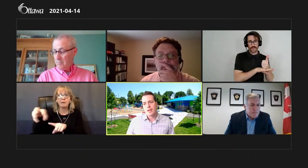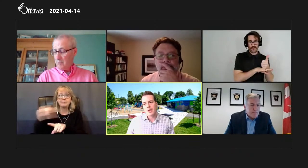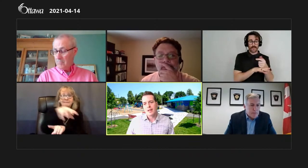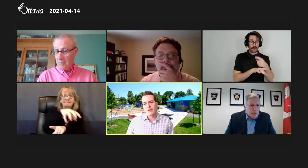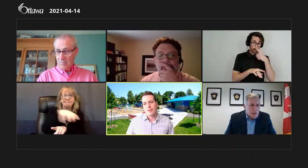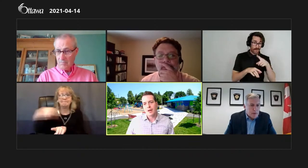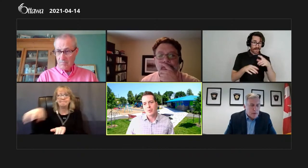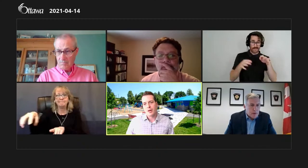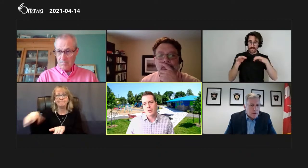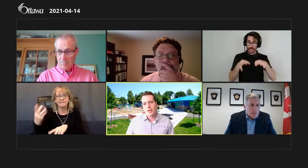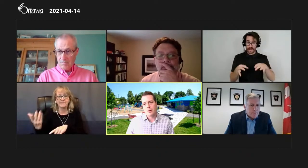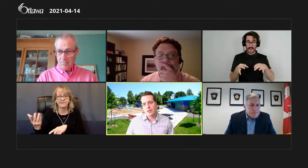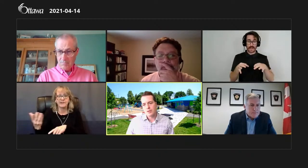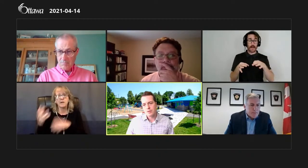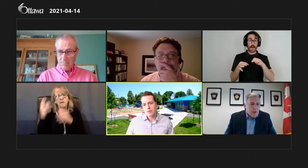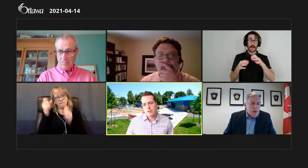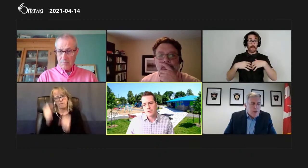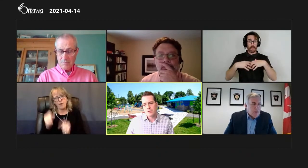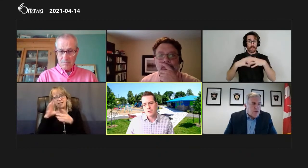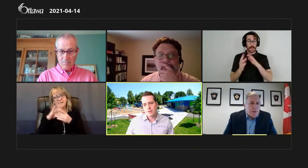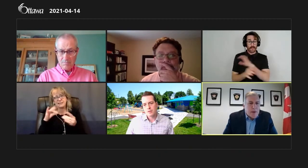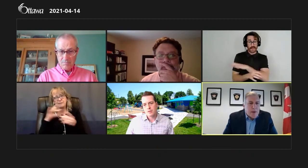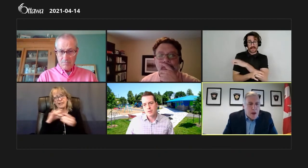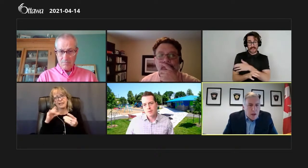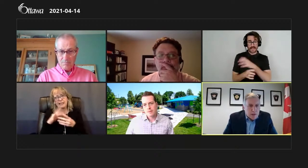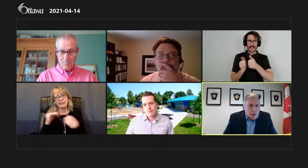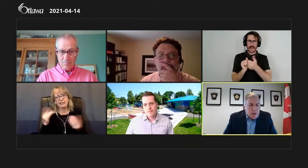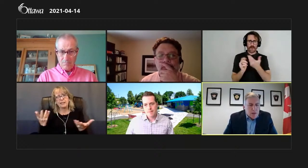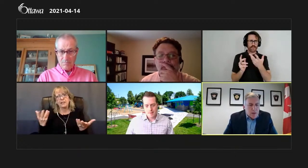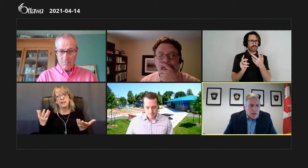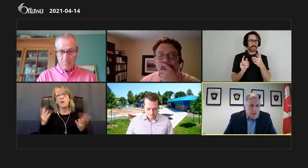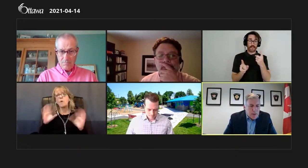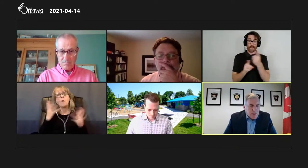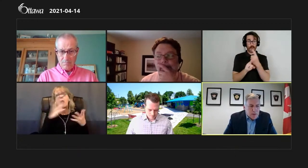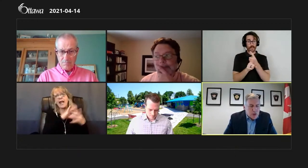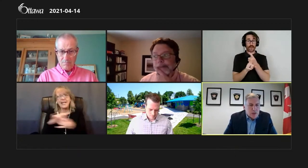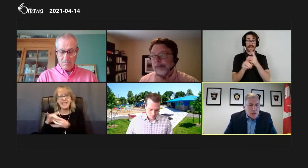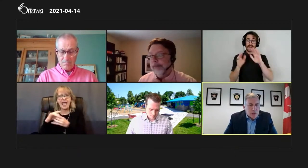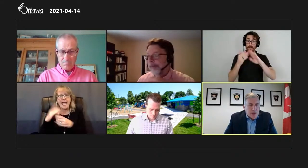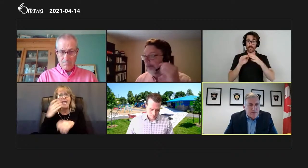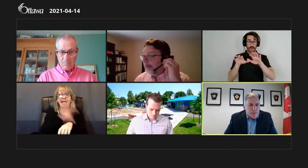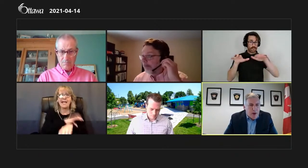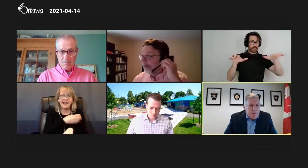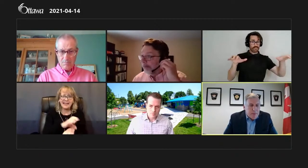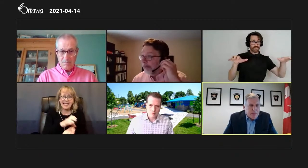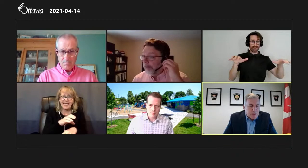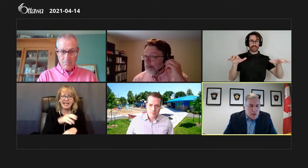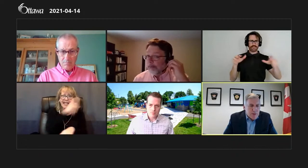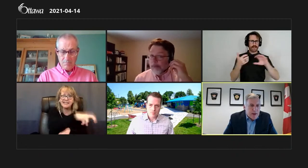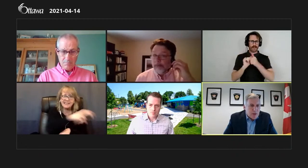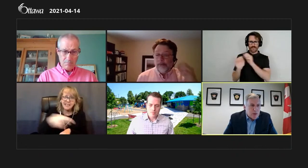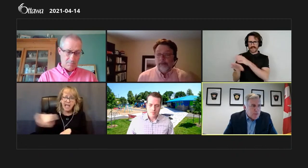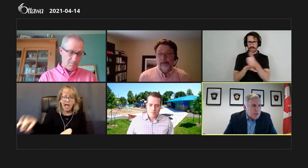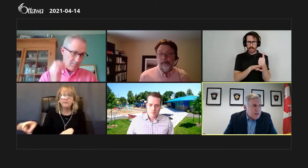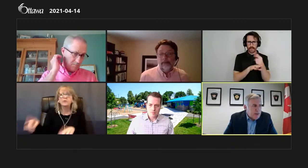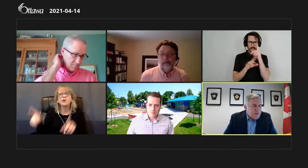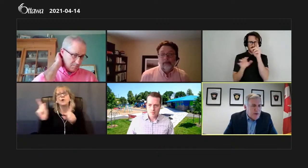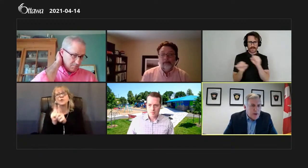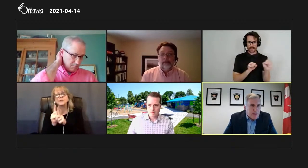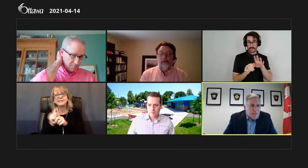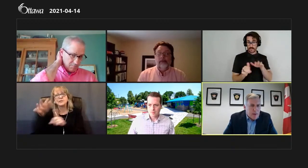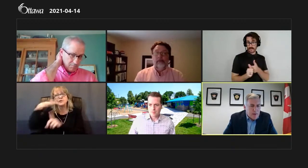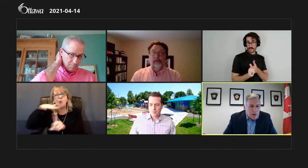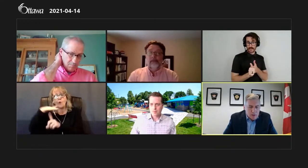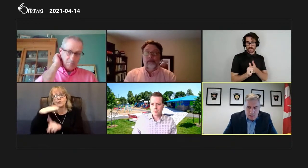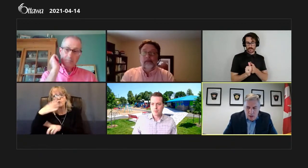the identified priority neighborhoods? So maybe I'll start on the logistics side of the pop-ups and the strategy that was identified, and